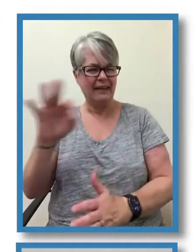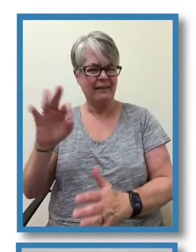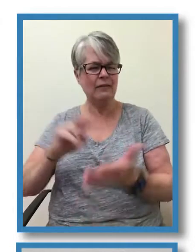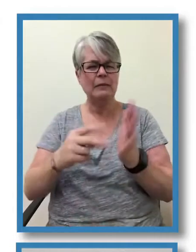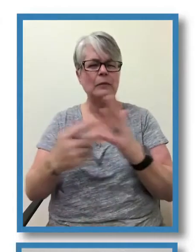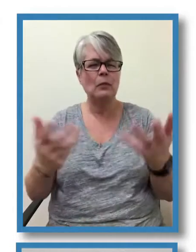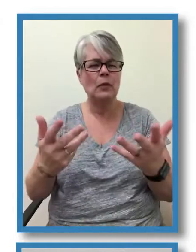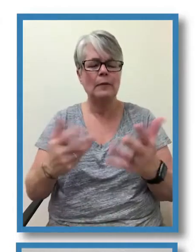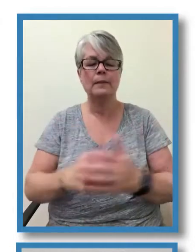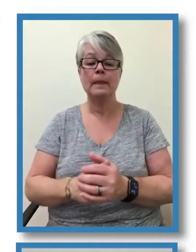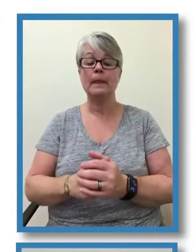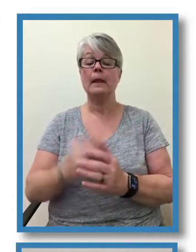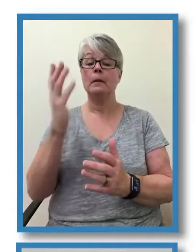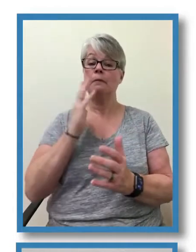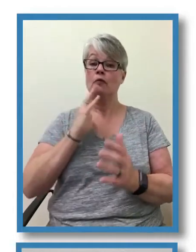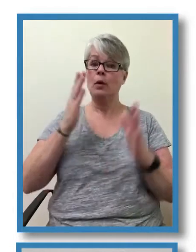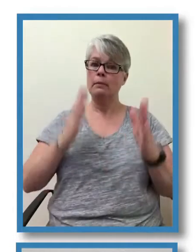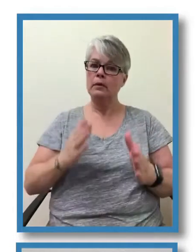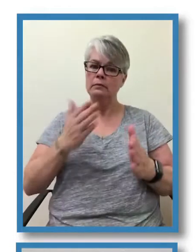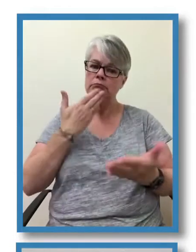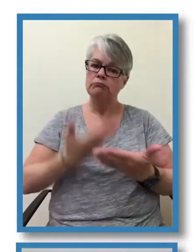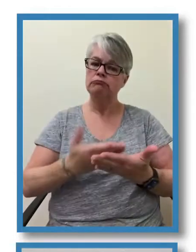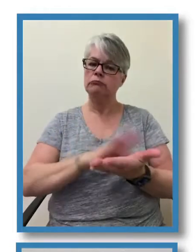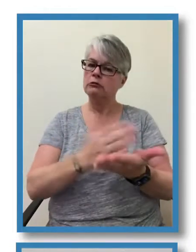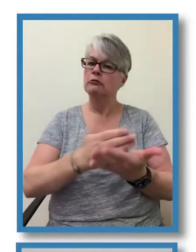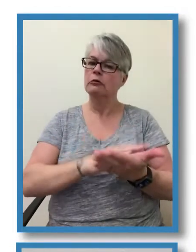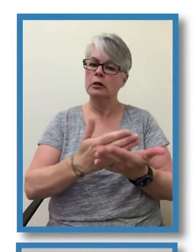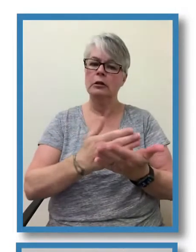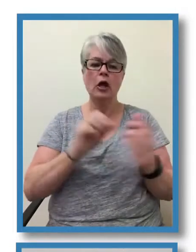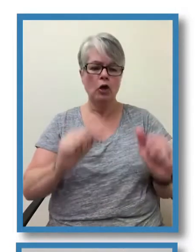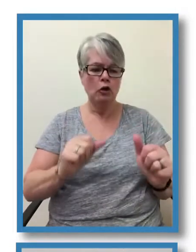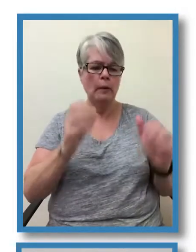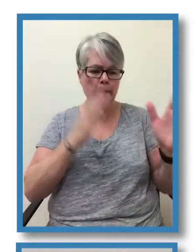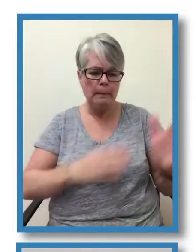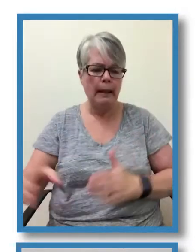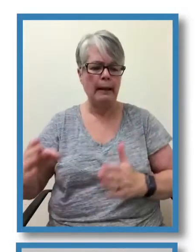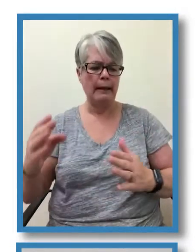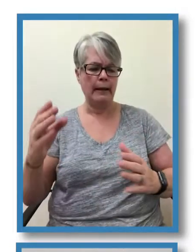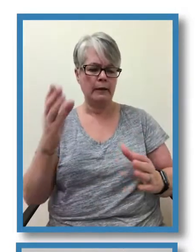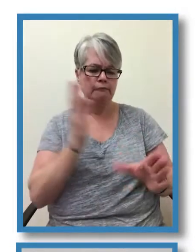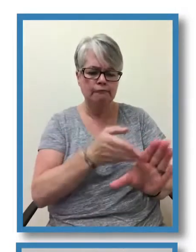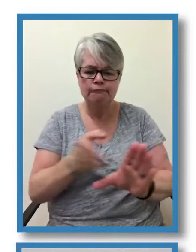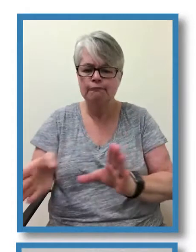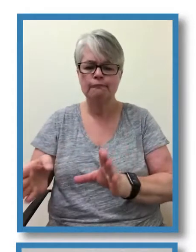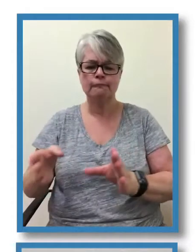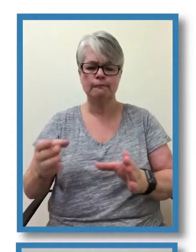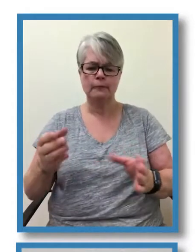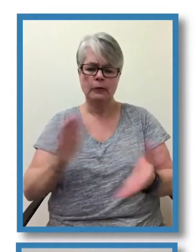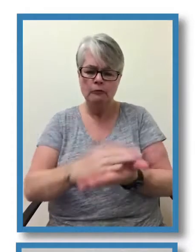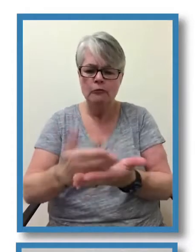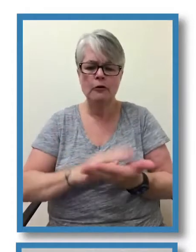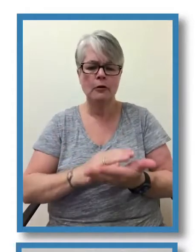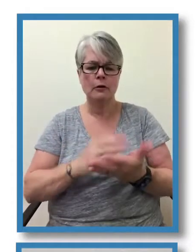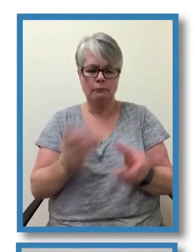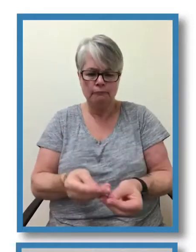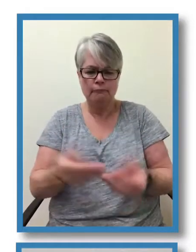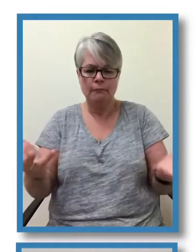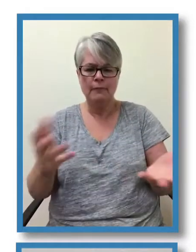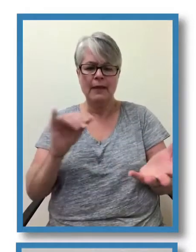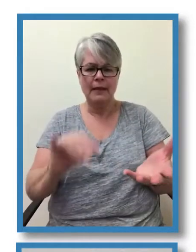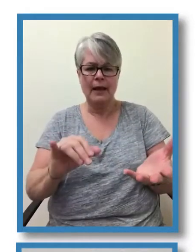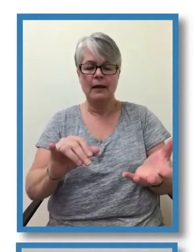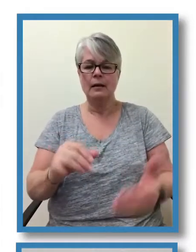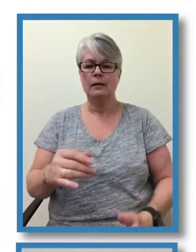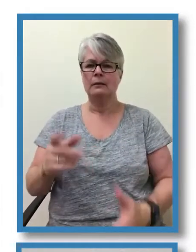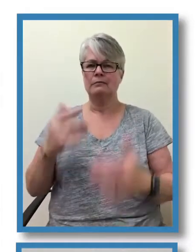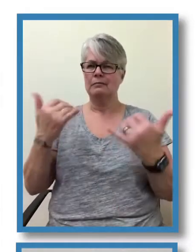there's more stress. It's a big undertaking, and they're trying to bring many different courses together, put them all on the table